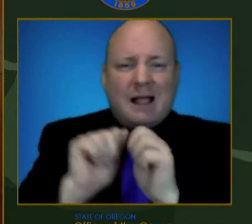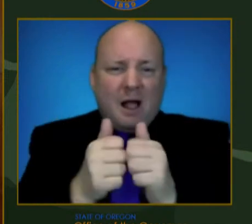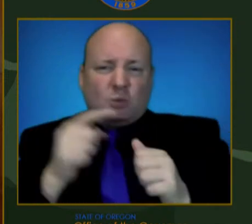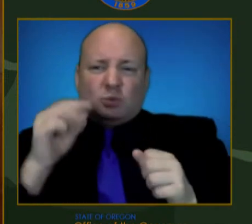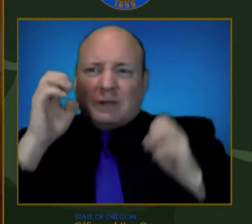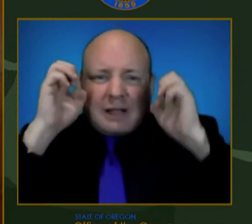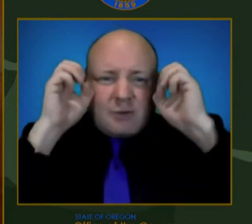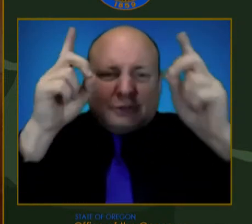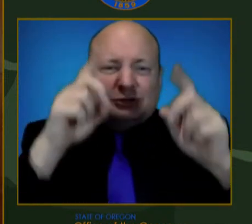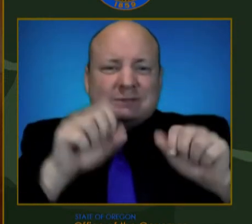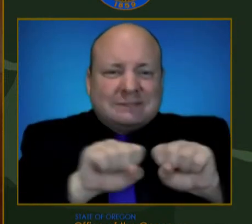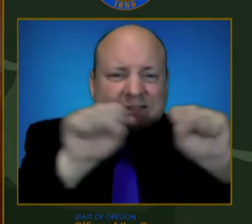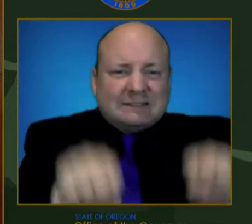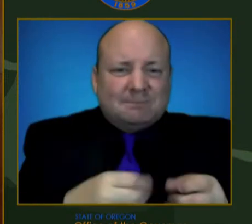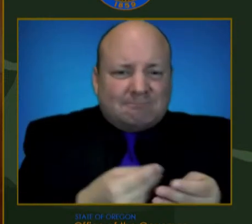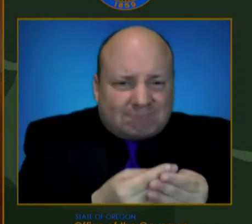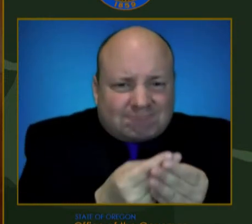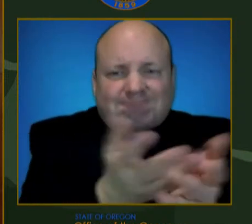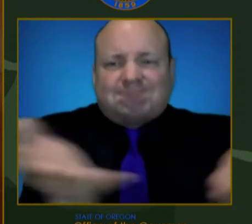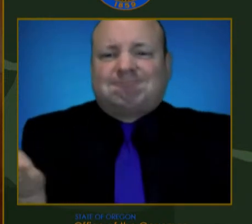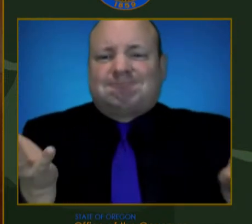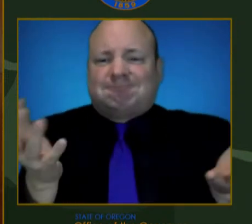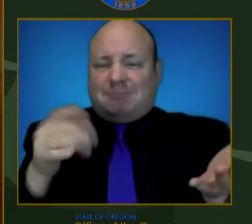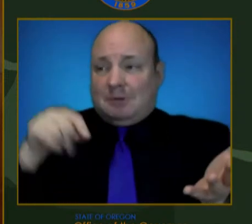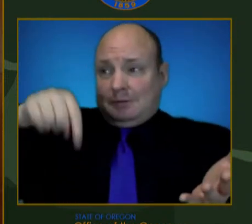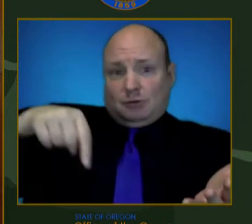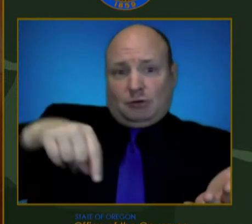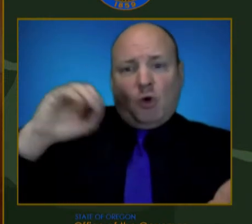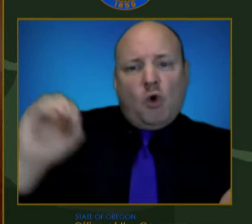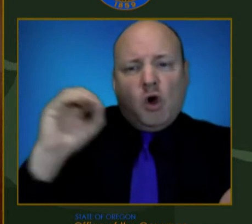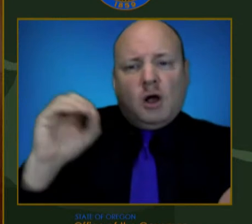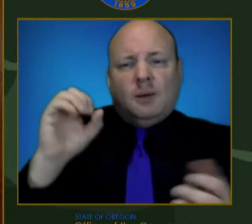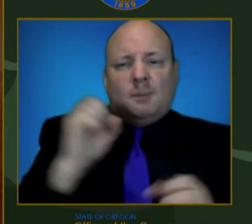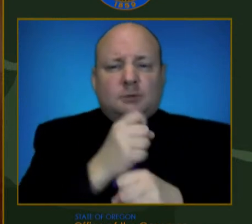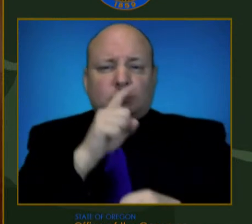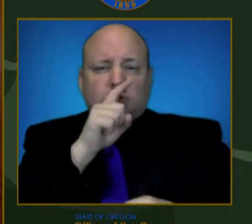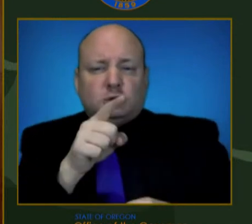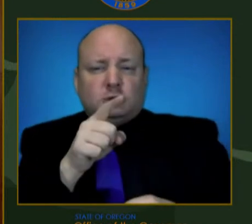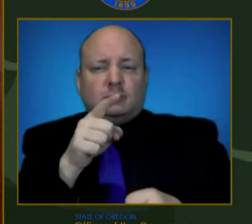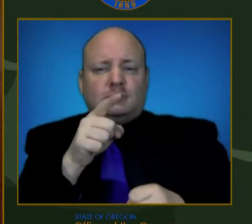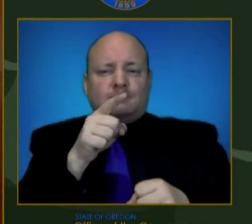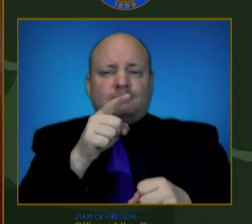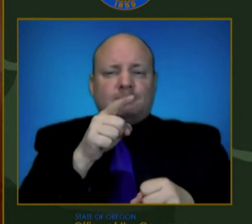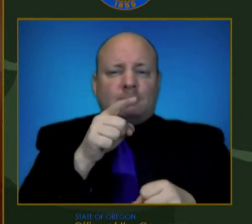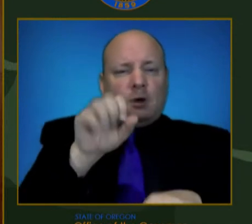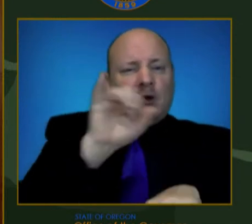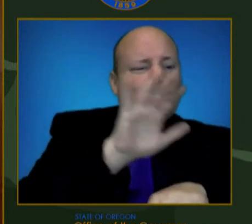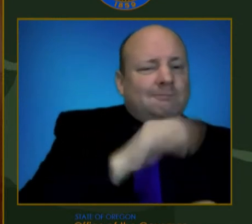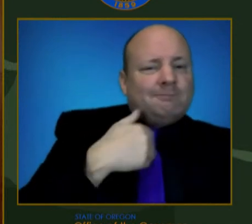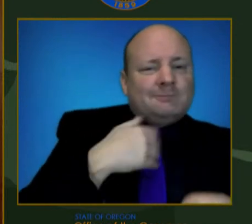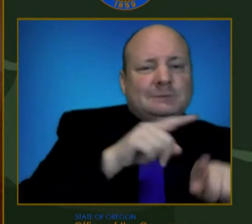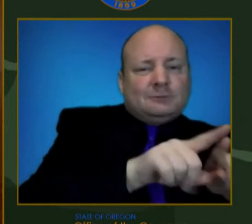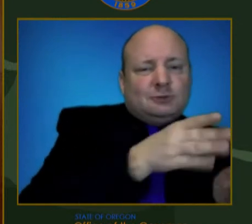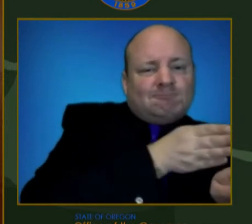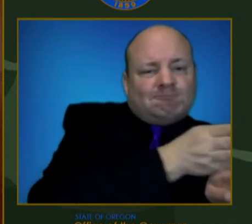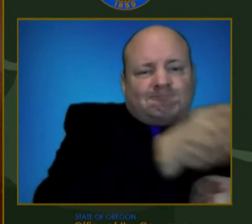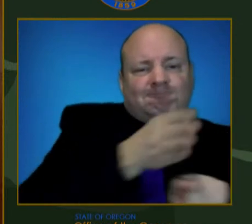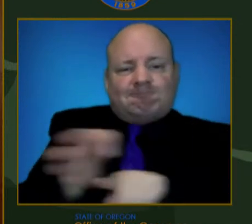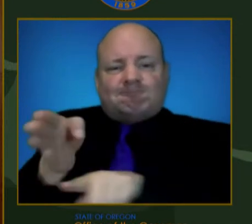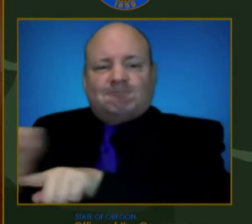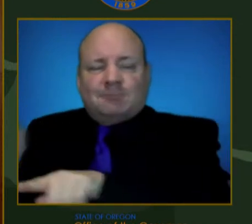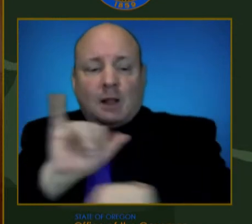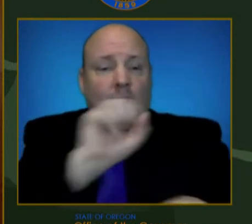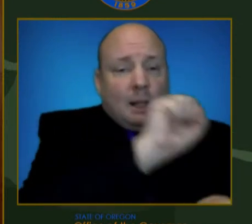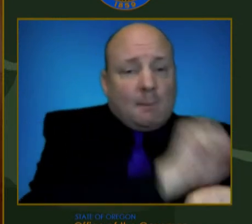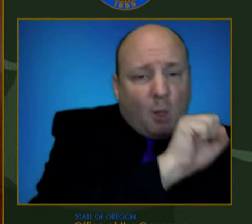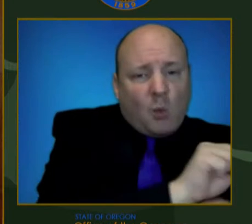Oregon children from cradle to career, we expanded early learning programs as well, so that more rural